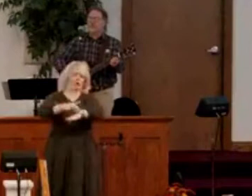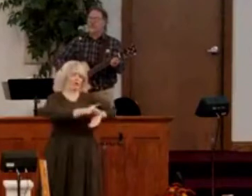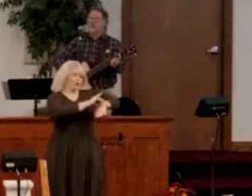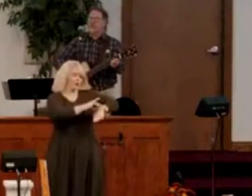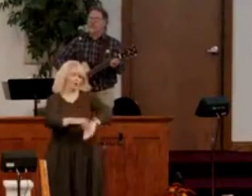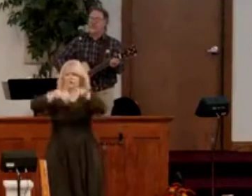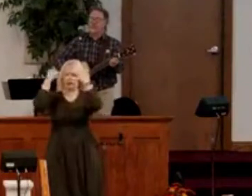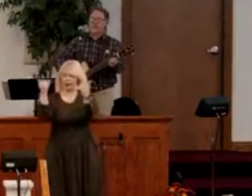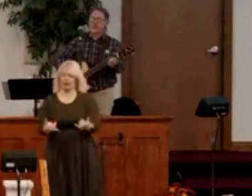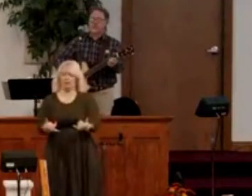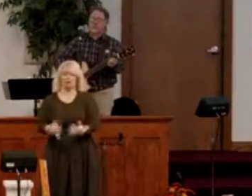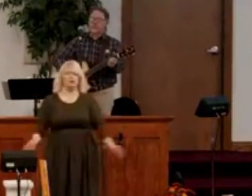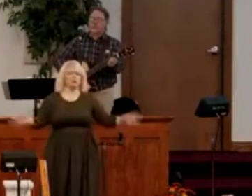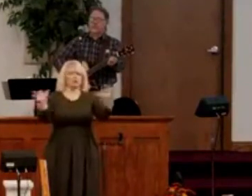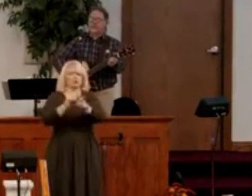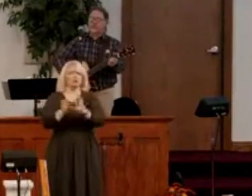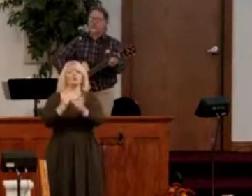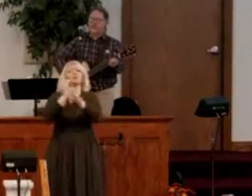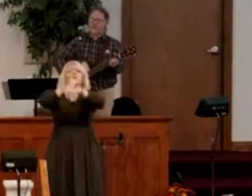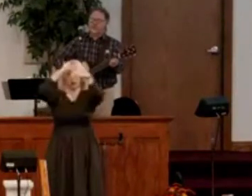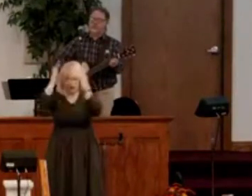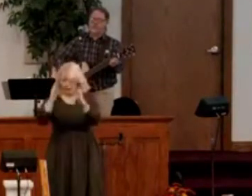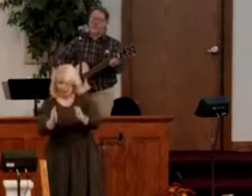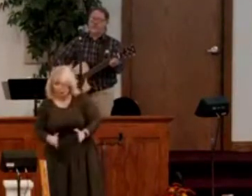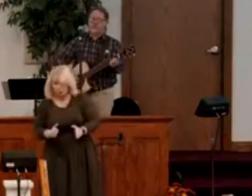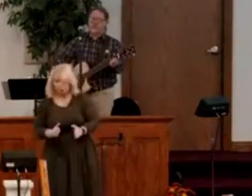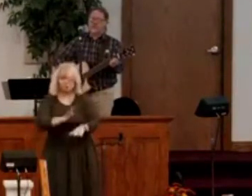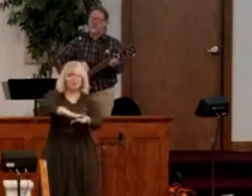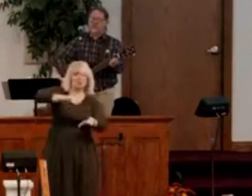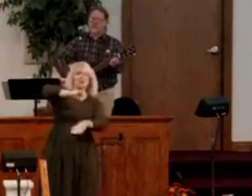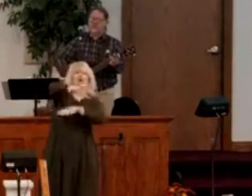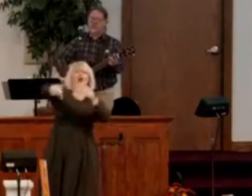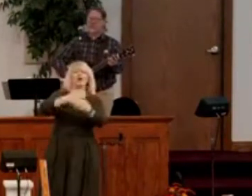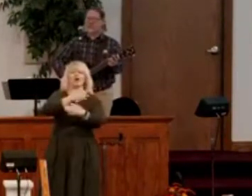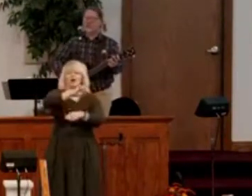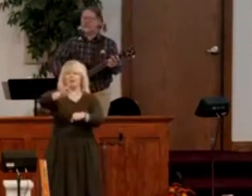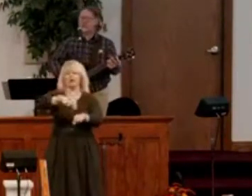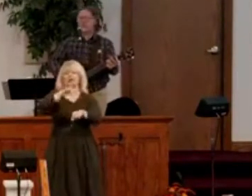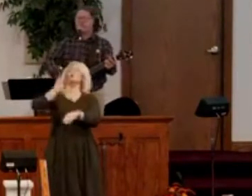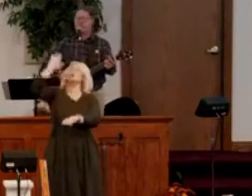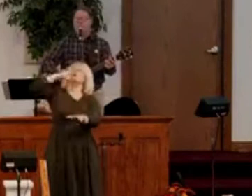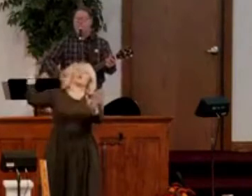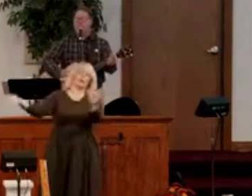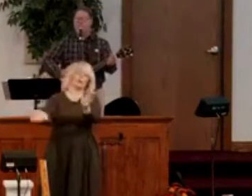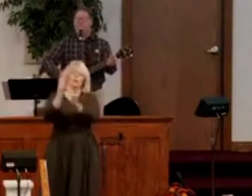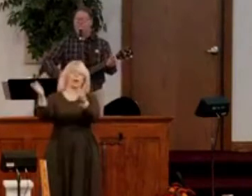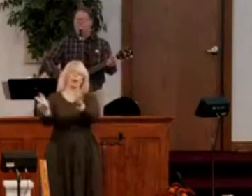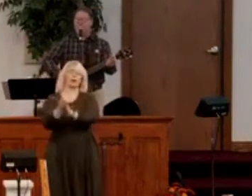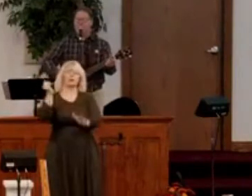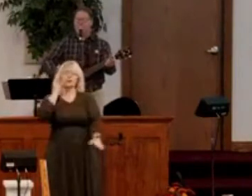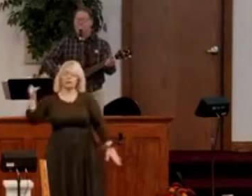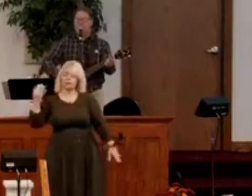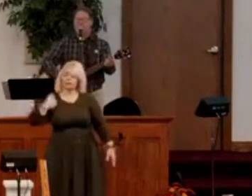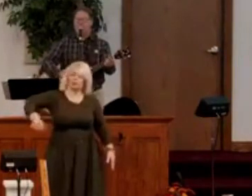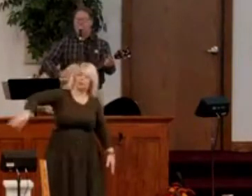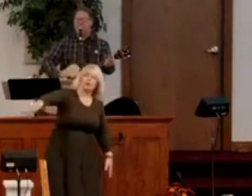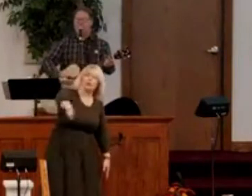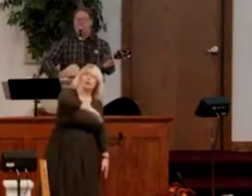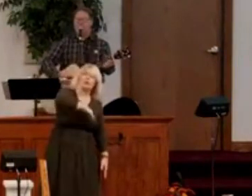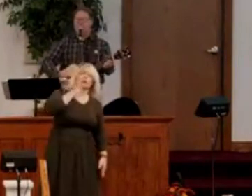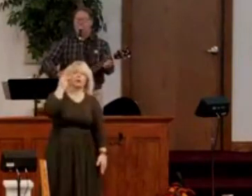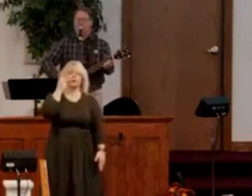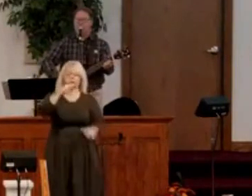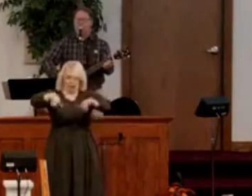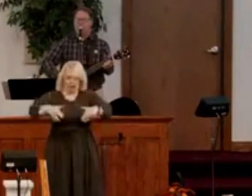earth now, joined with creation, calling all the nations to your praise. If we could see